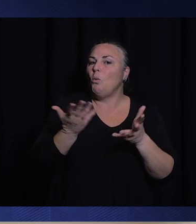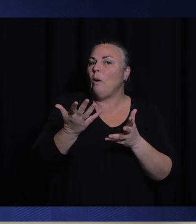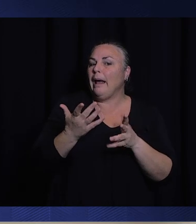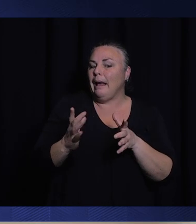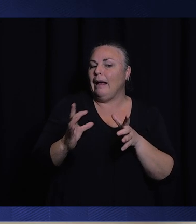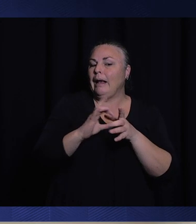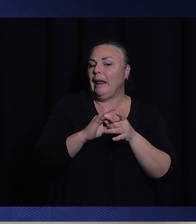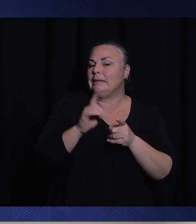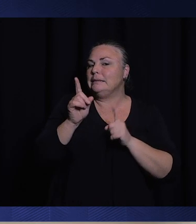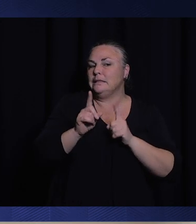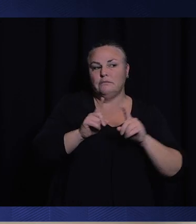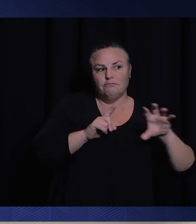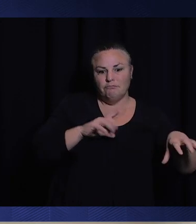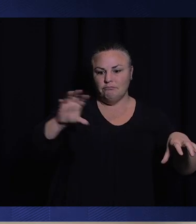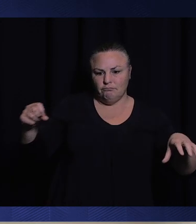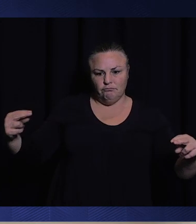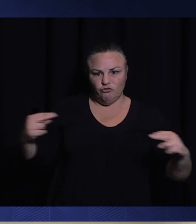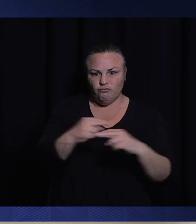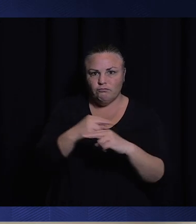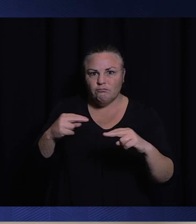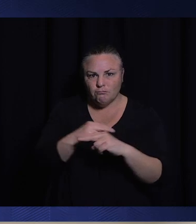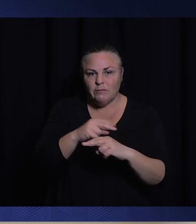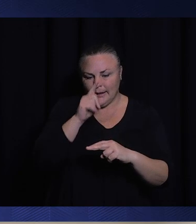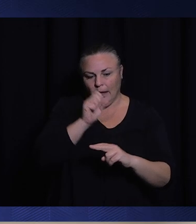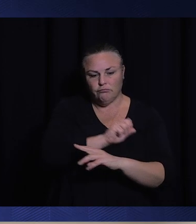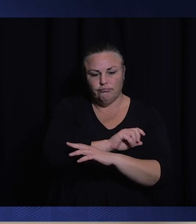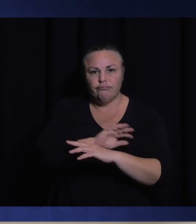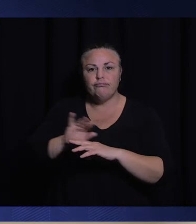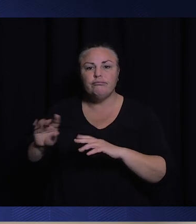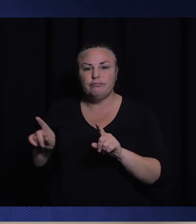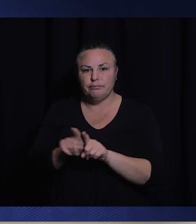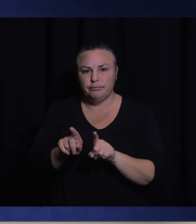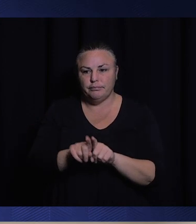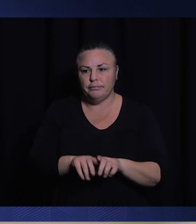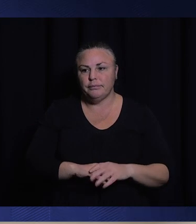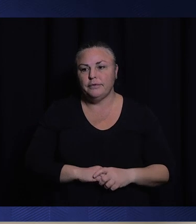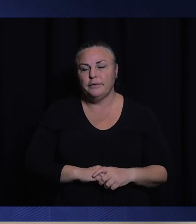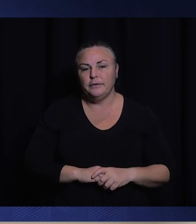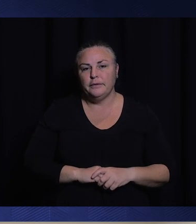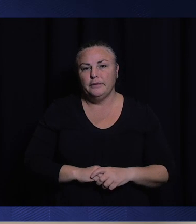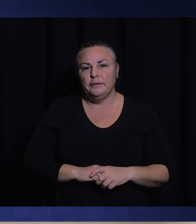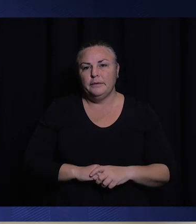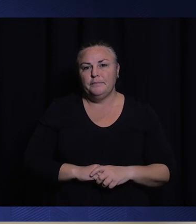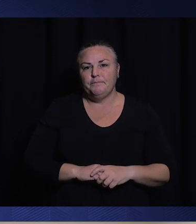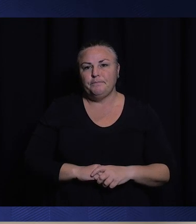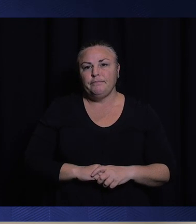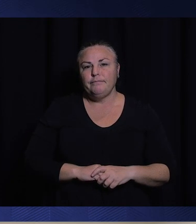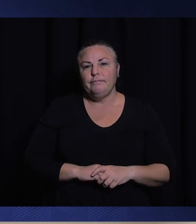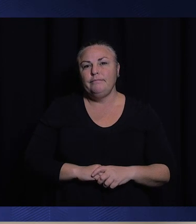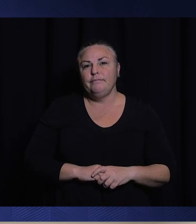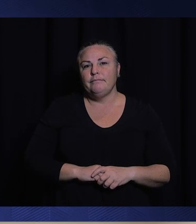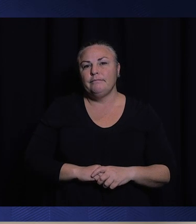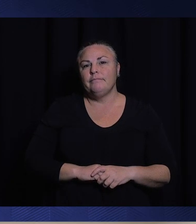or re-establish. This practice includes ecological conservation,